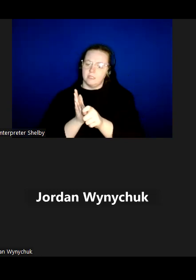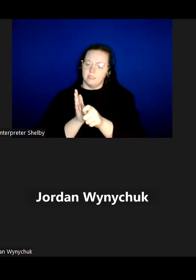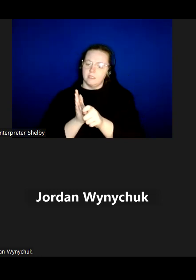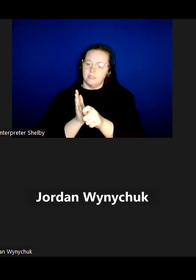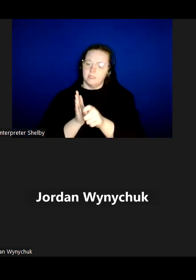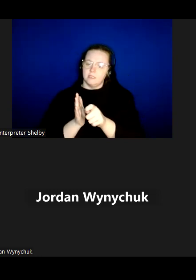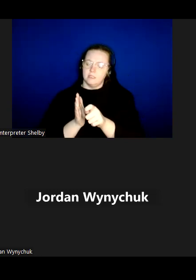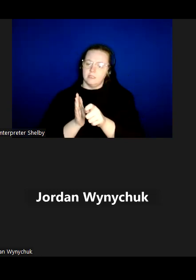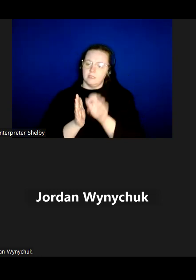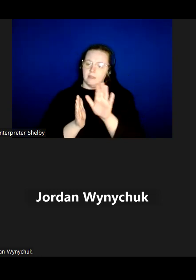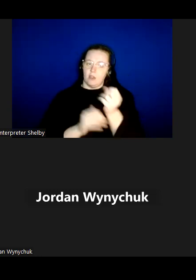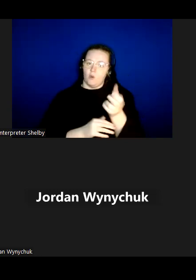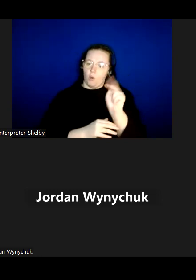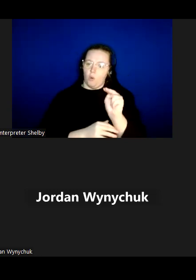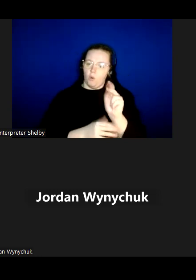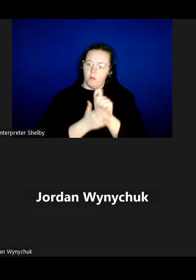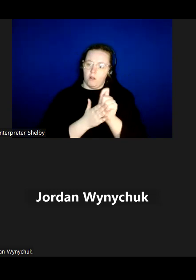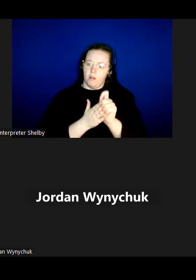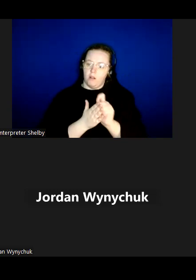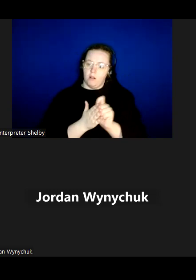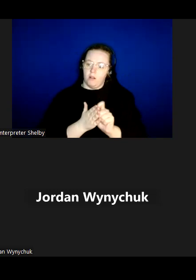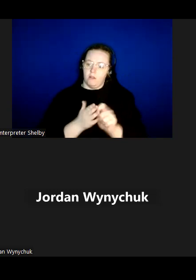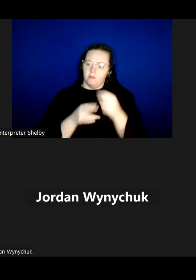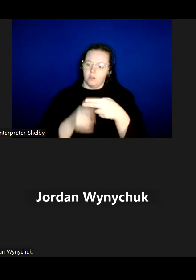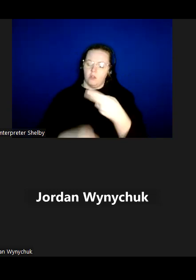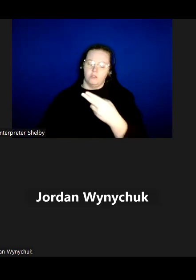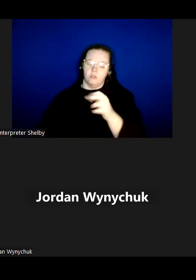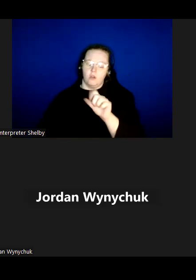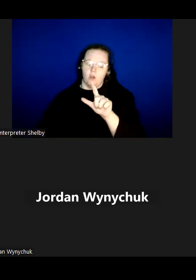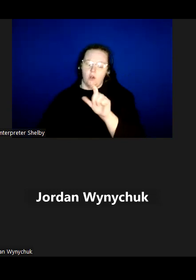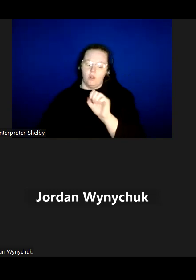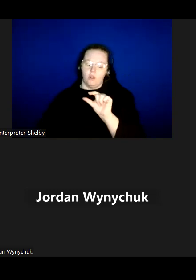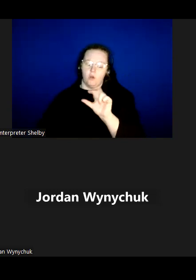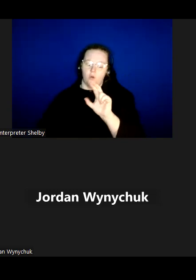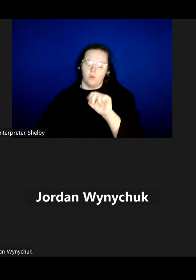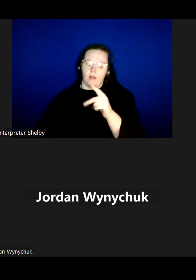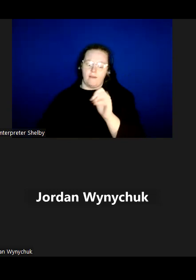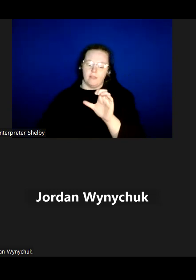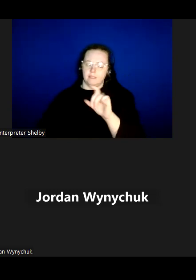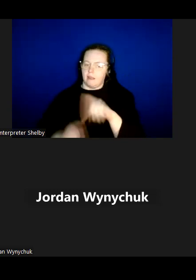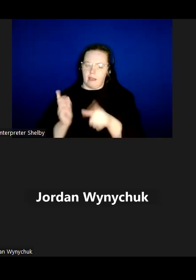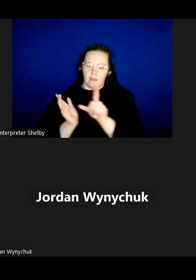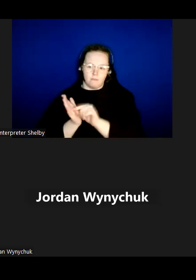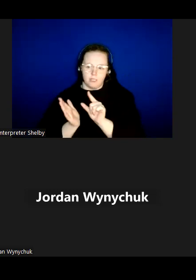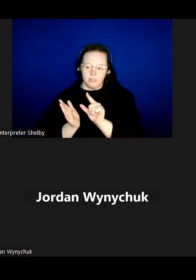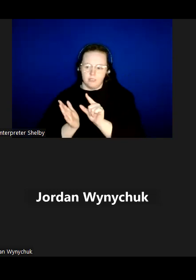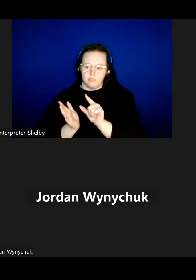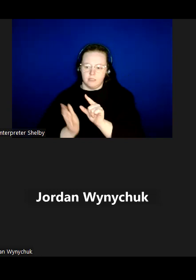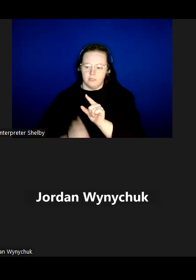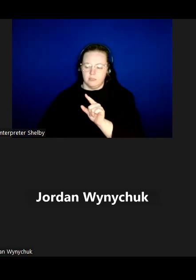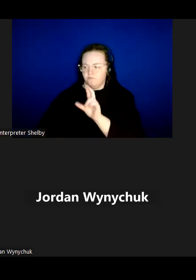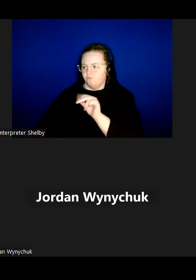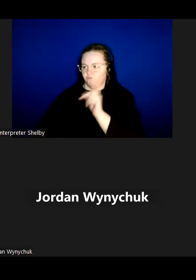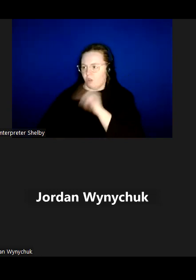person's own handwriting, holographic will, and it couldn't be printed. Is That's that